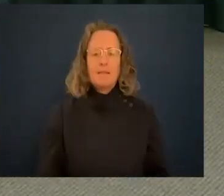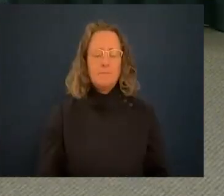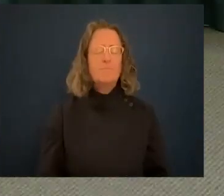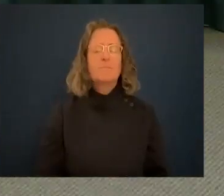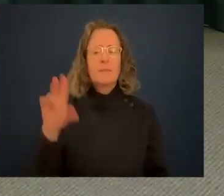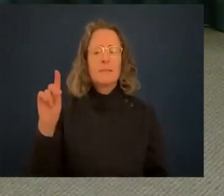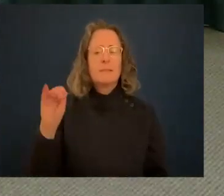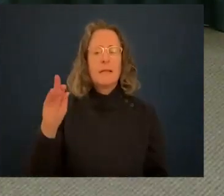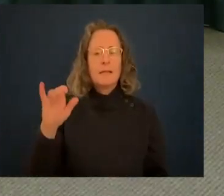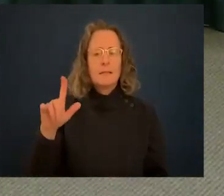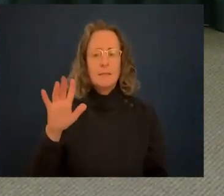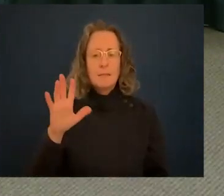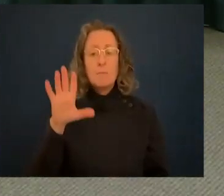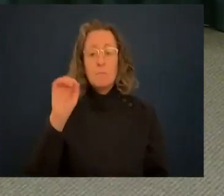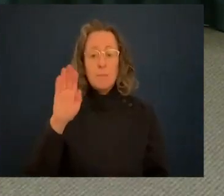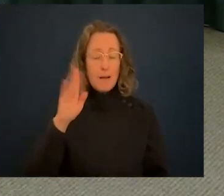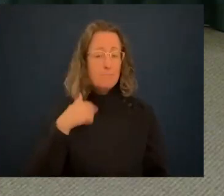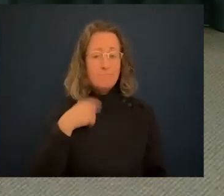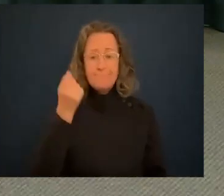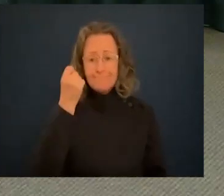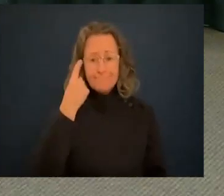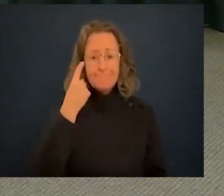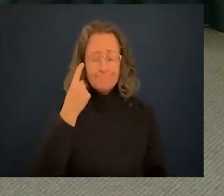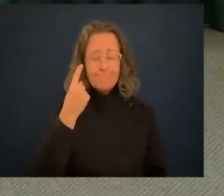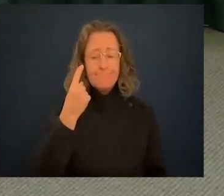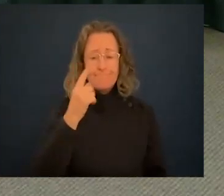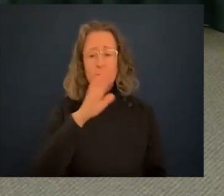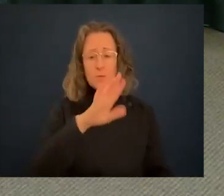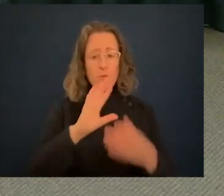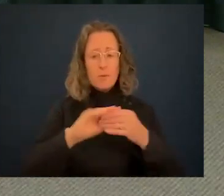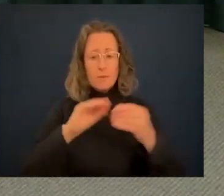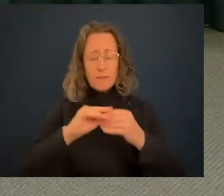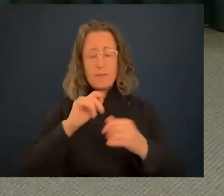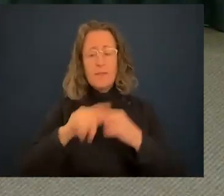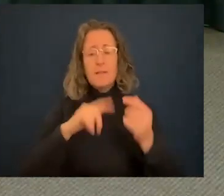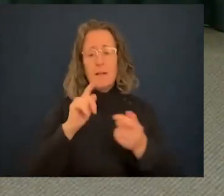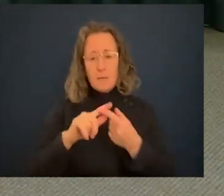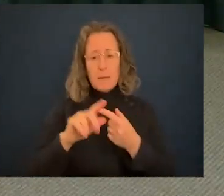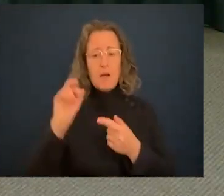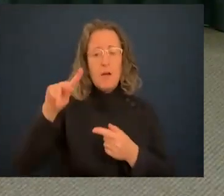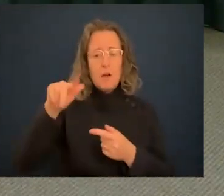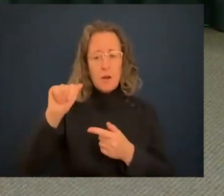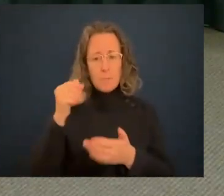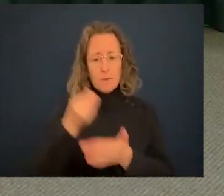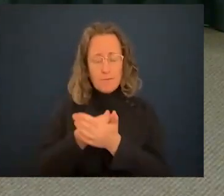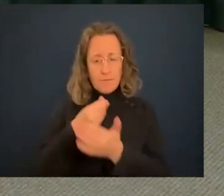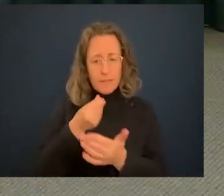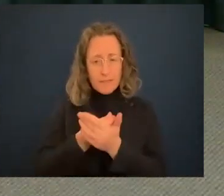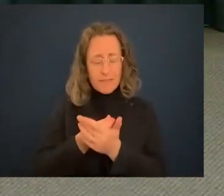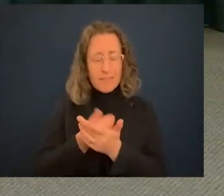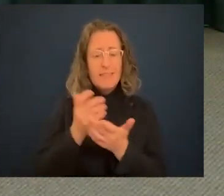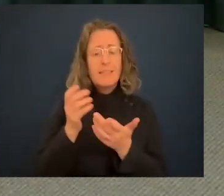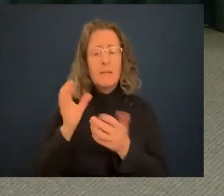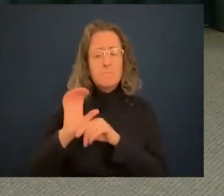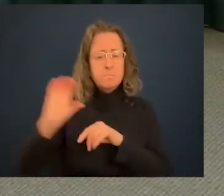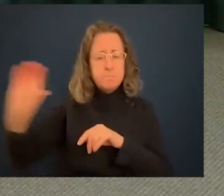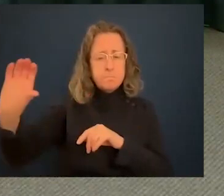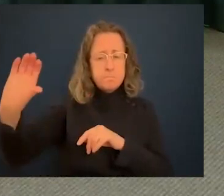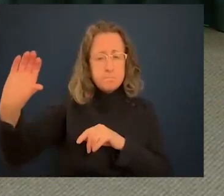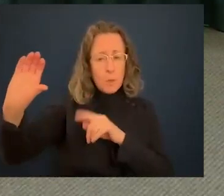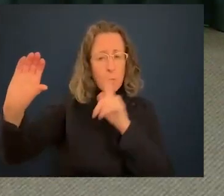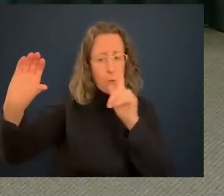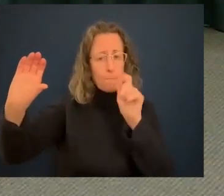Opera funds um for the set-aside it's a lot of money people need to know that it's a lot of money people will make